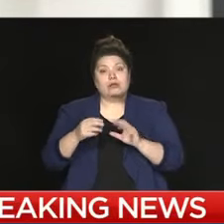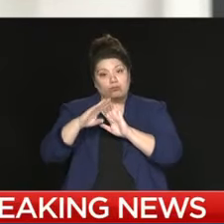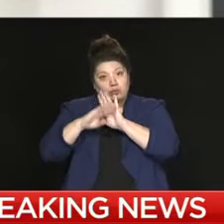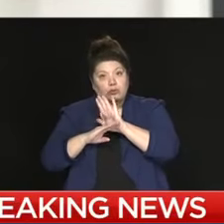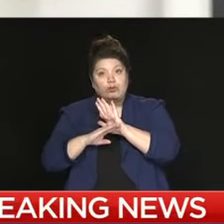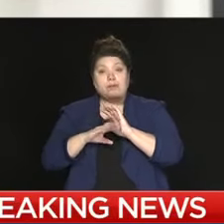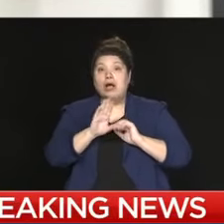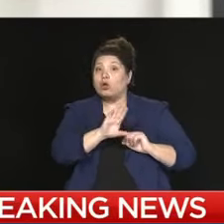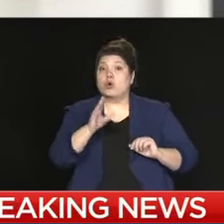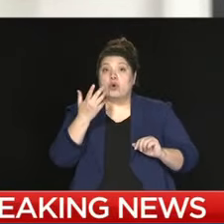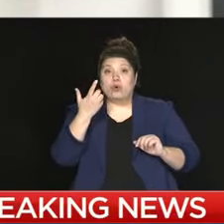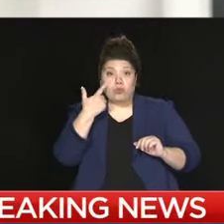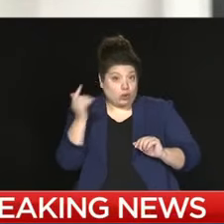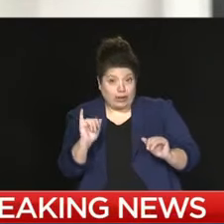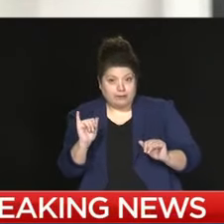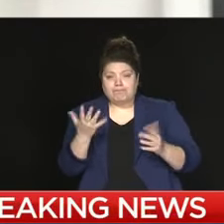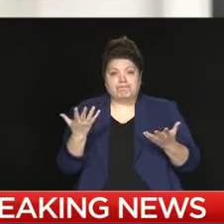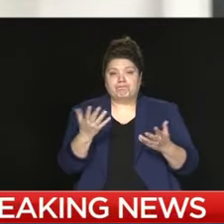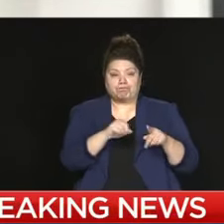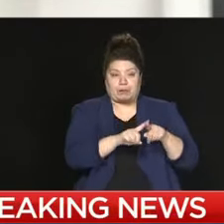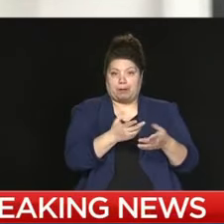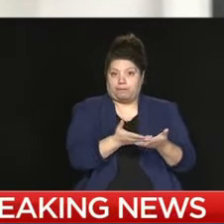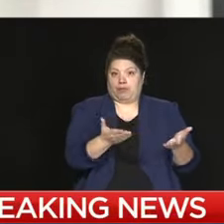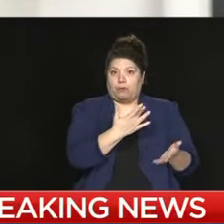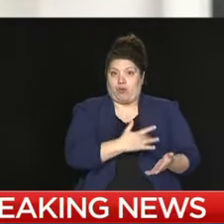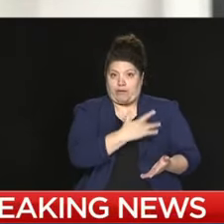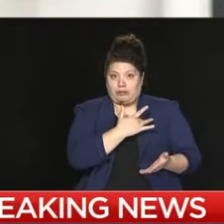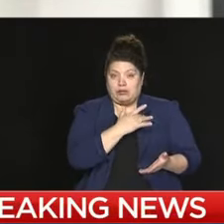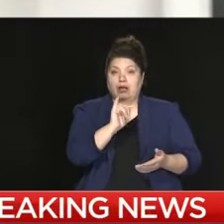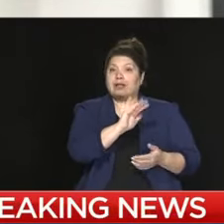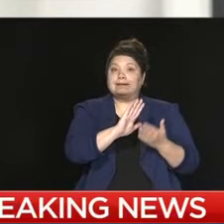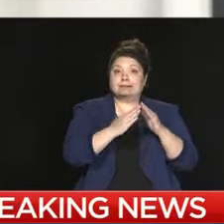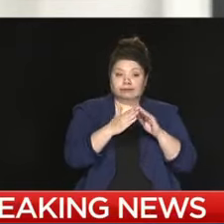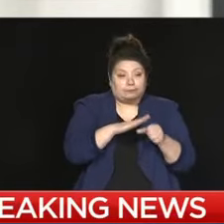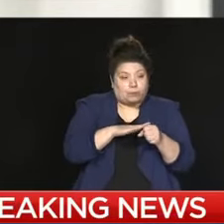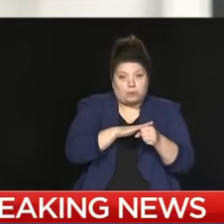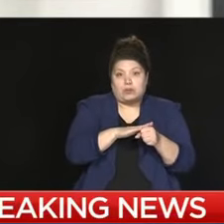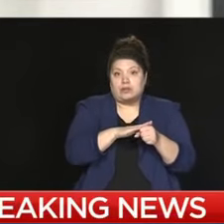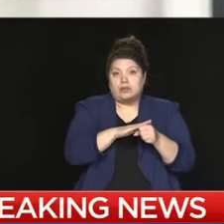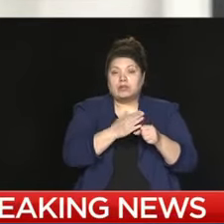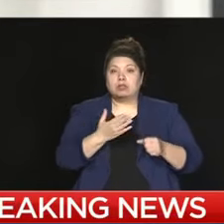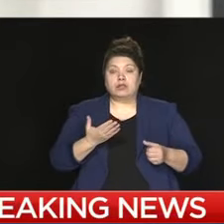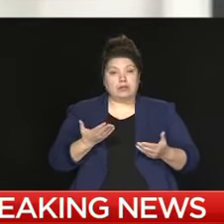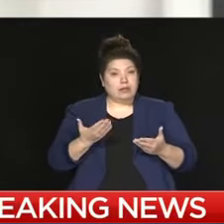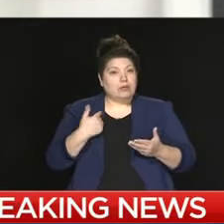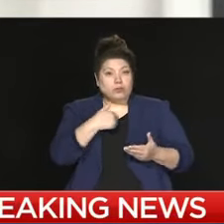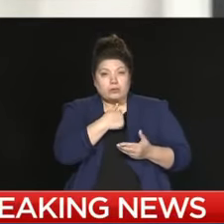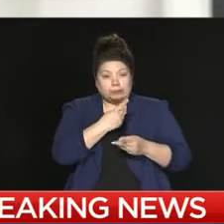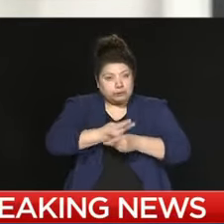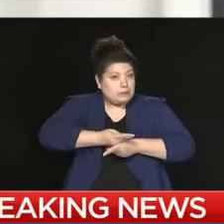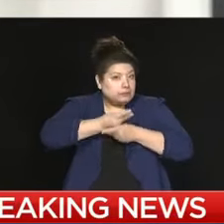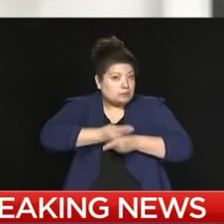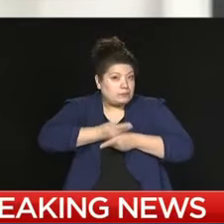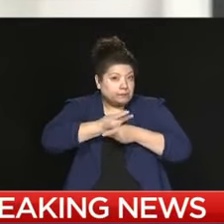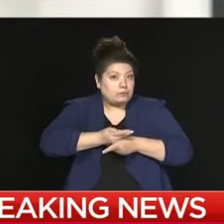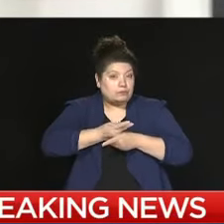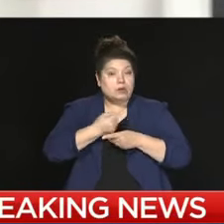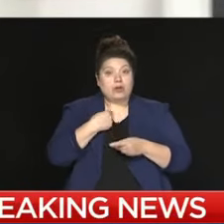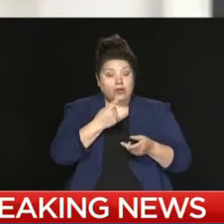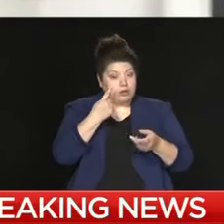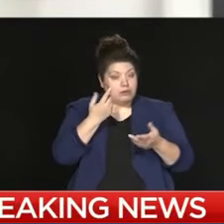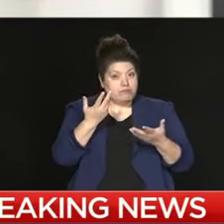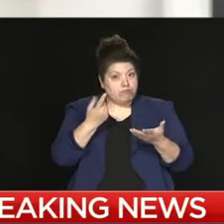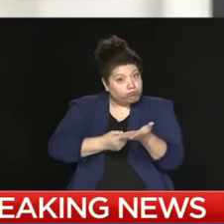that will look like, will be up to the provinces and the local jurisdictions to determine. But we need to make sure that as we look at